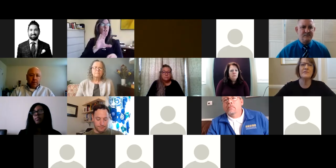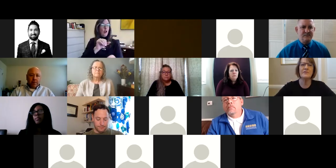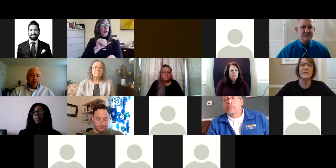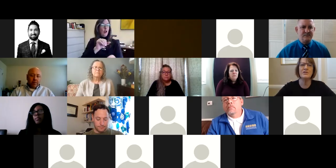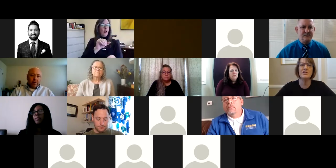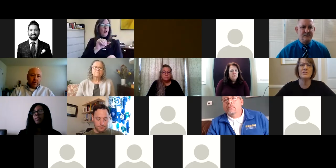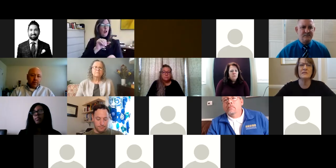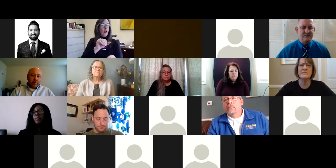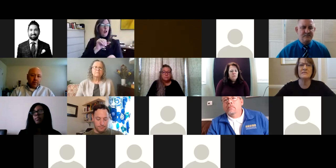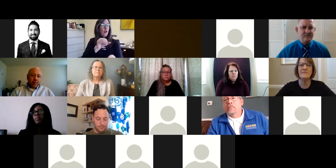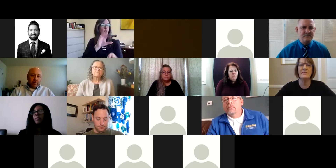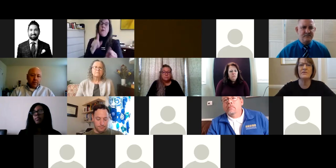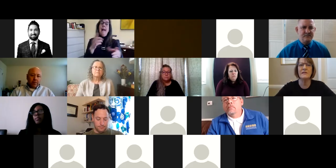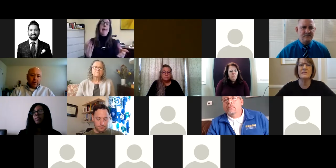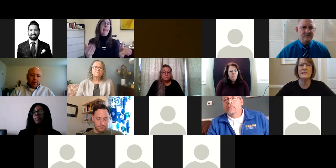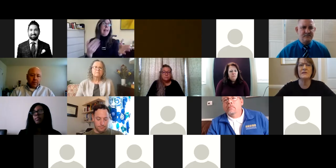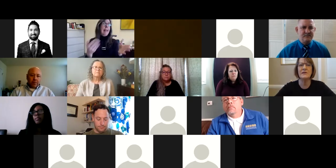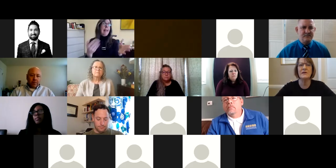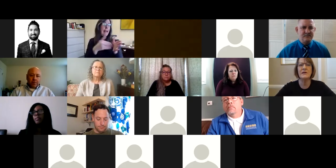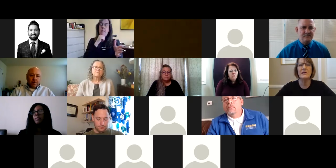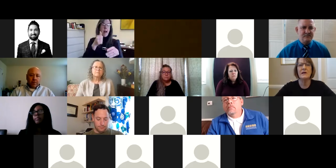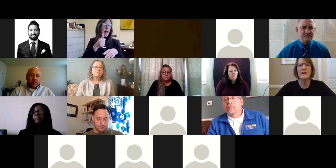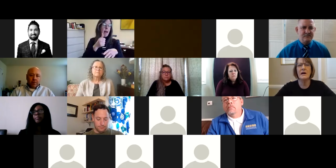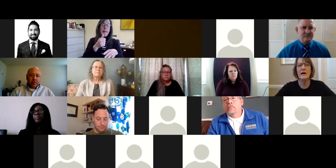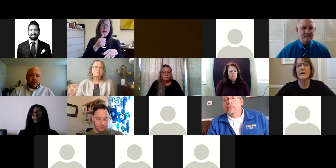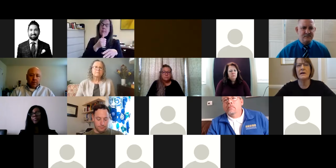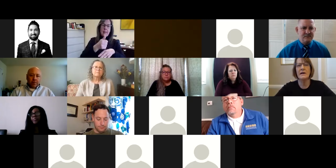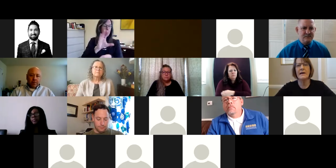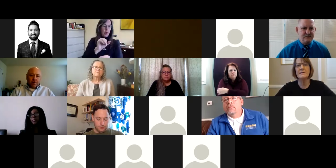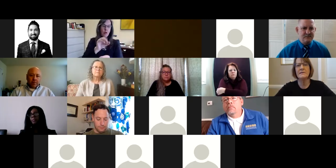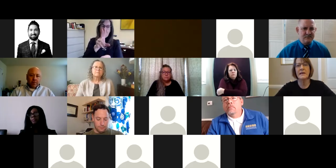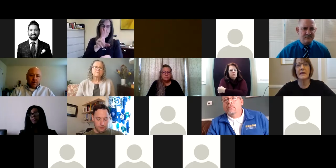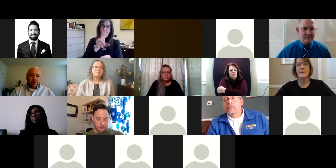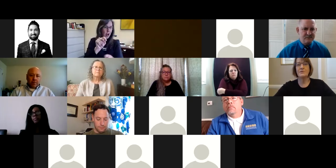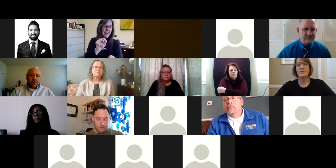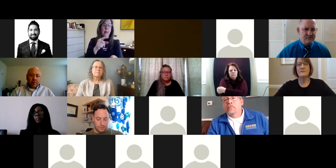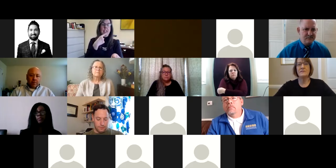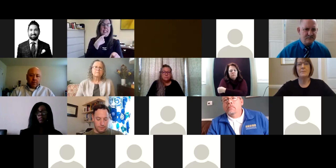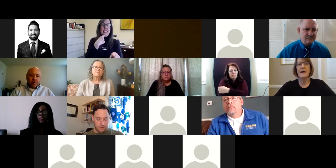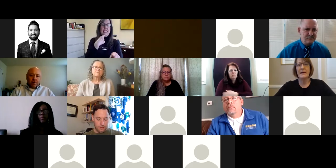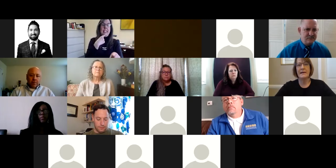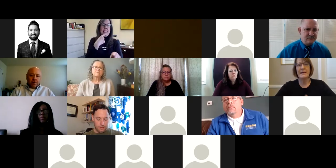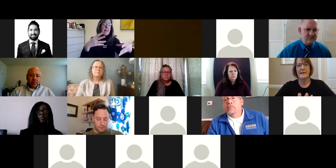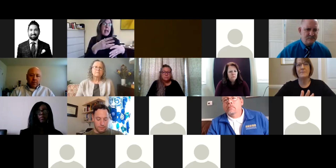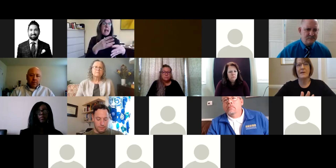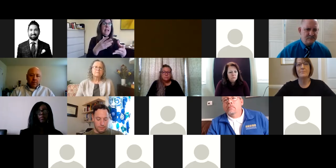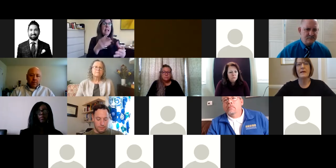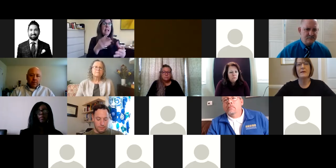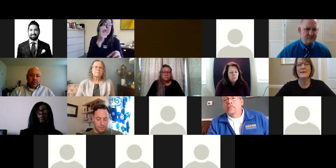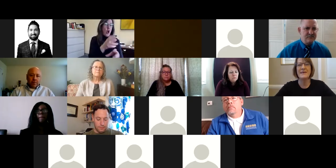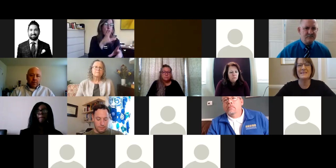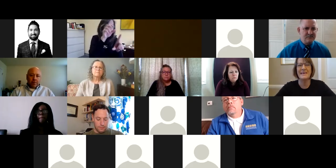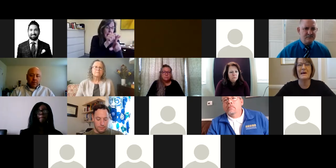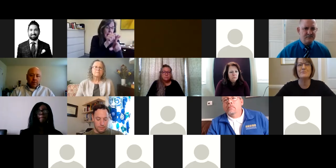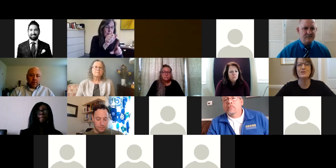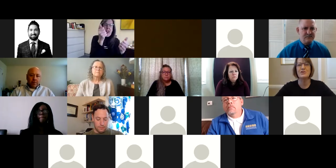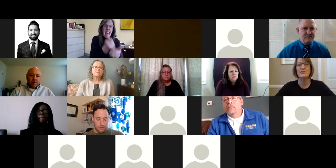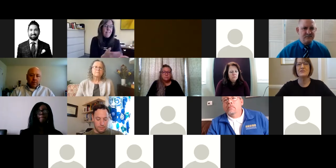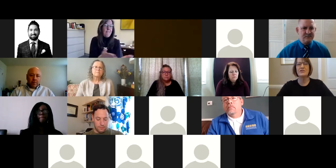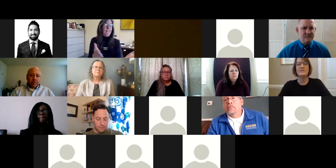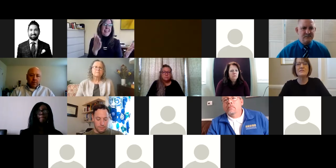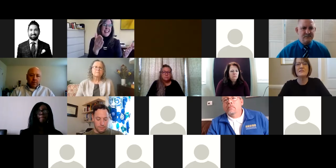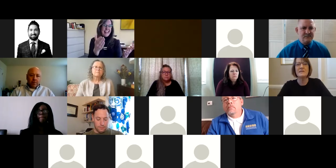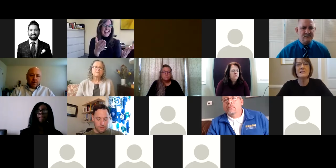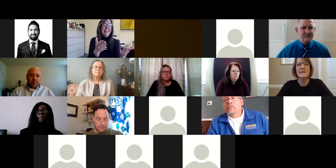sometimes information is not very clear on the captions. And I'm not blaming the captioner.